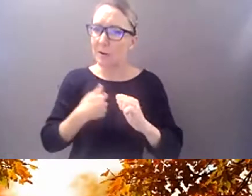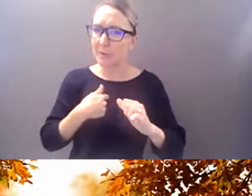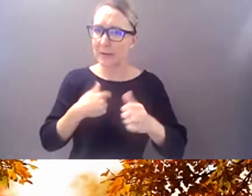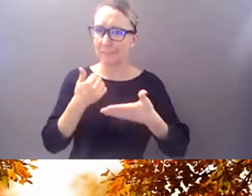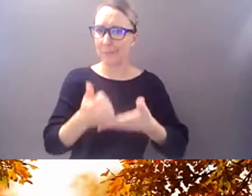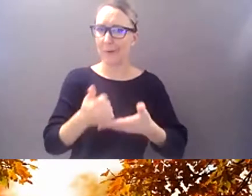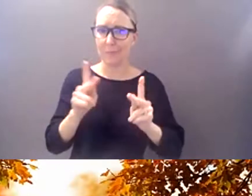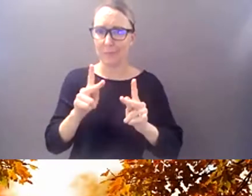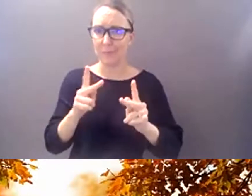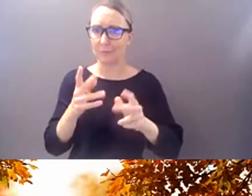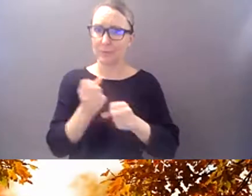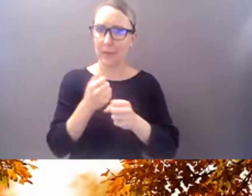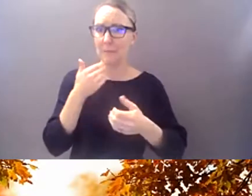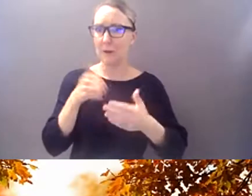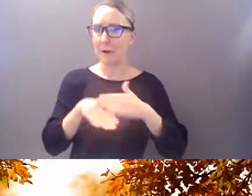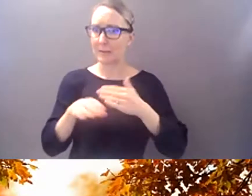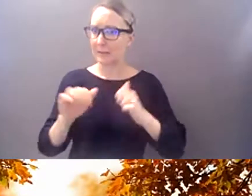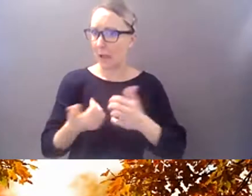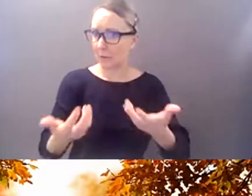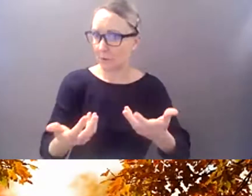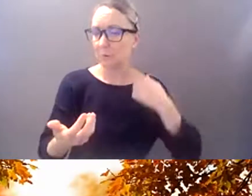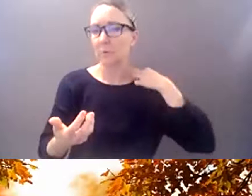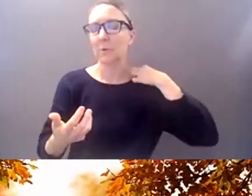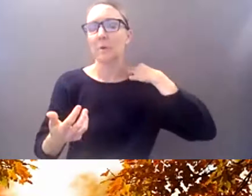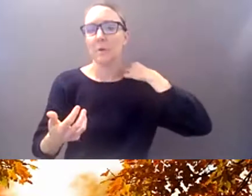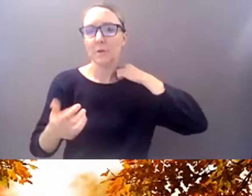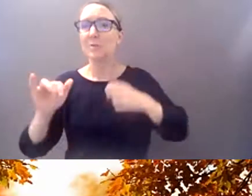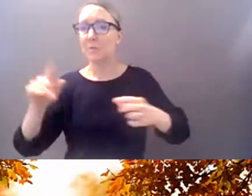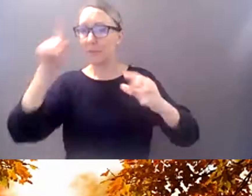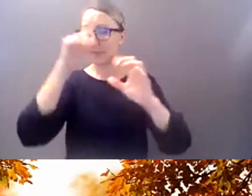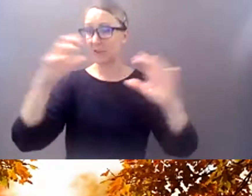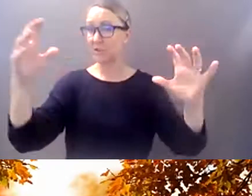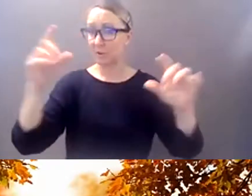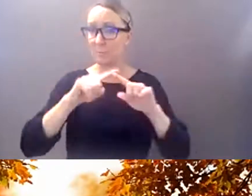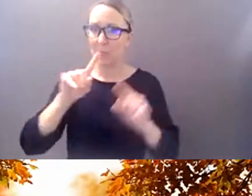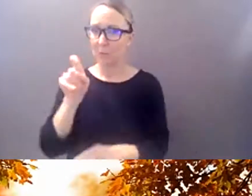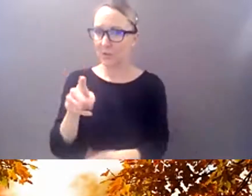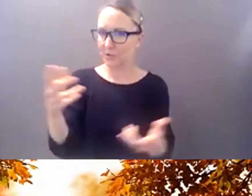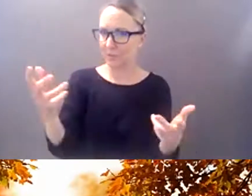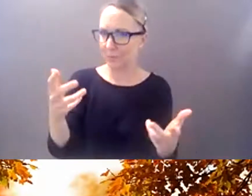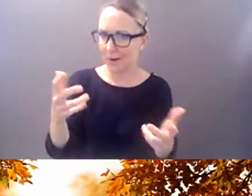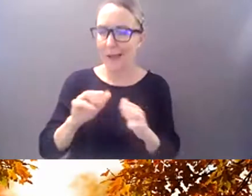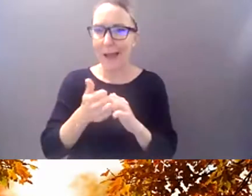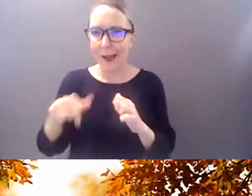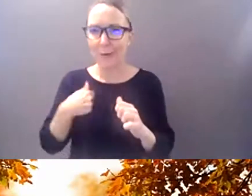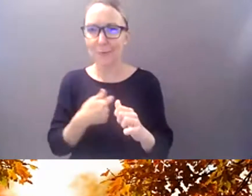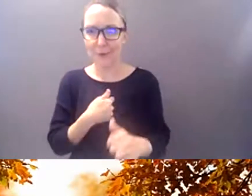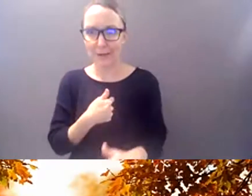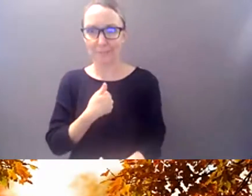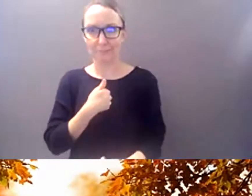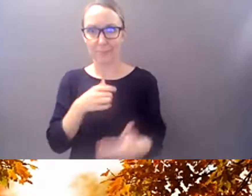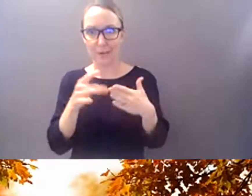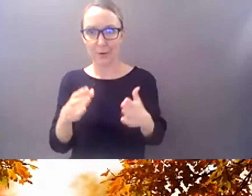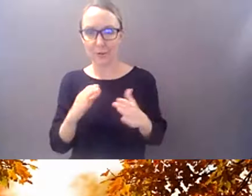Californians? So that's the vision we heard. And the key question that faces us now is we as leaders in aging and disability programs, how